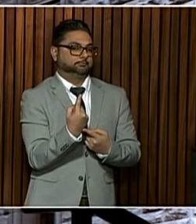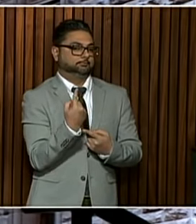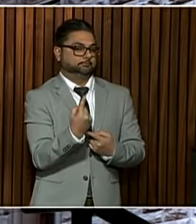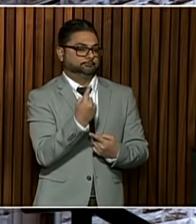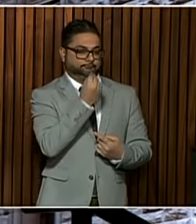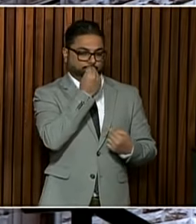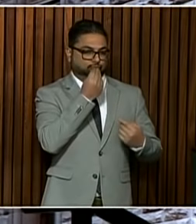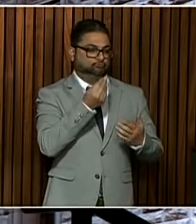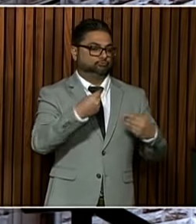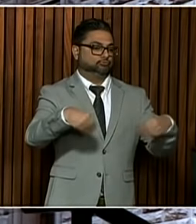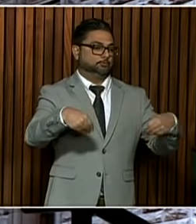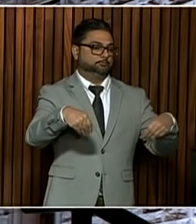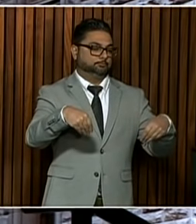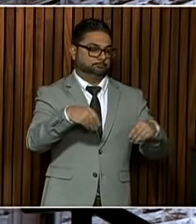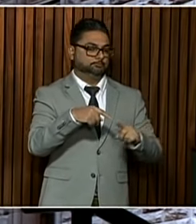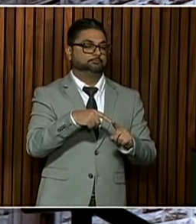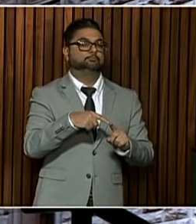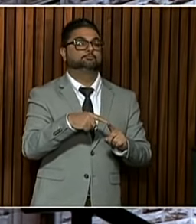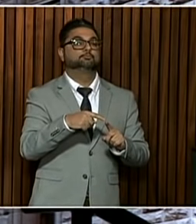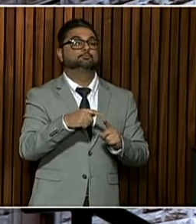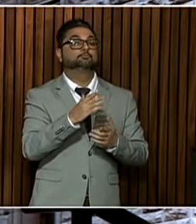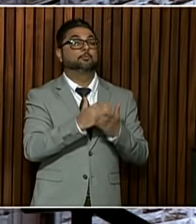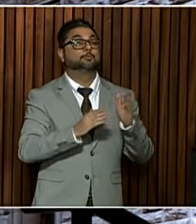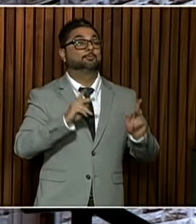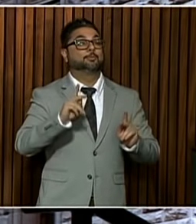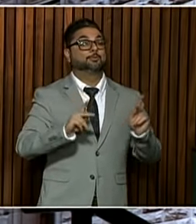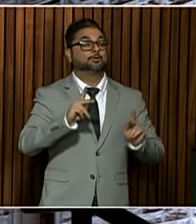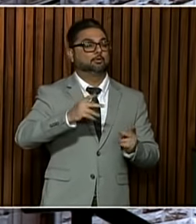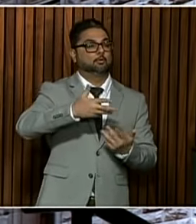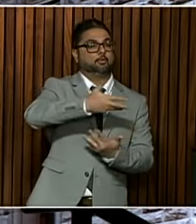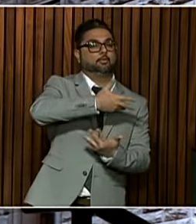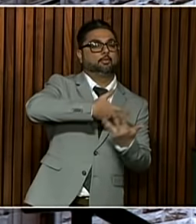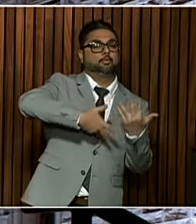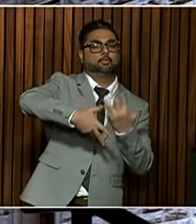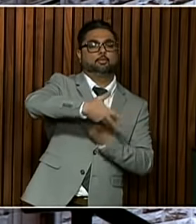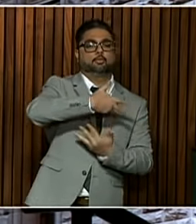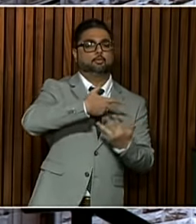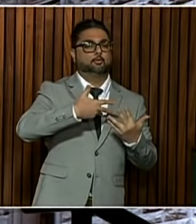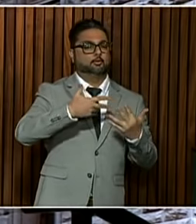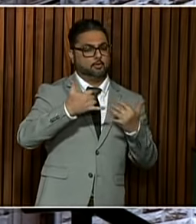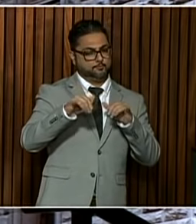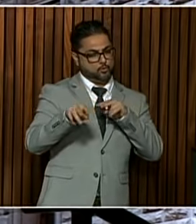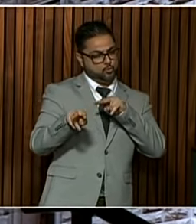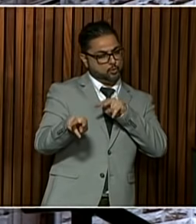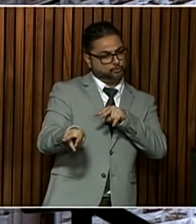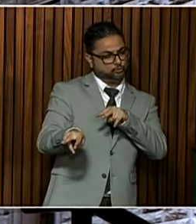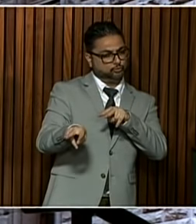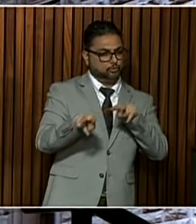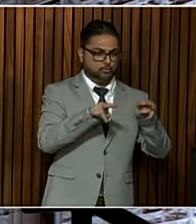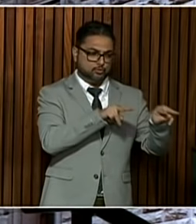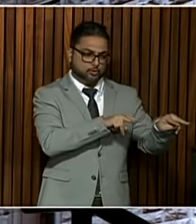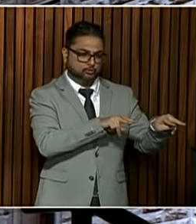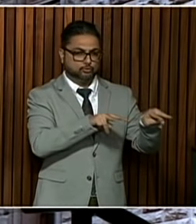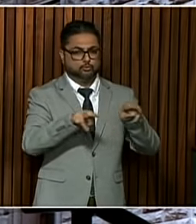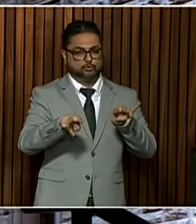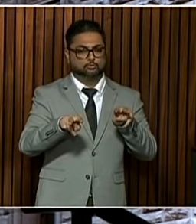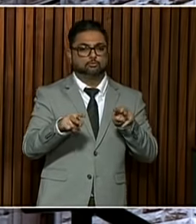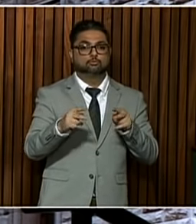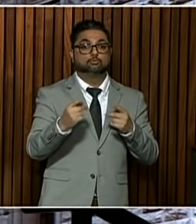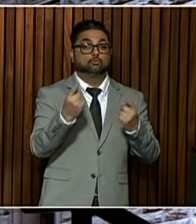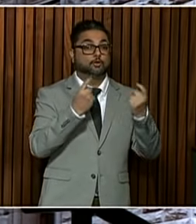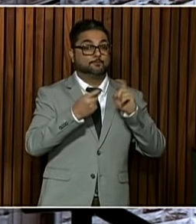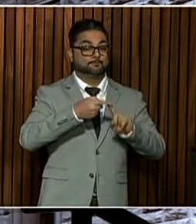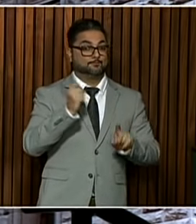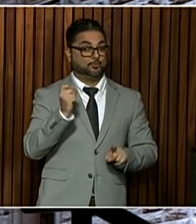moving around. So it's something we're watching, or we continue to get questions from various essential services and their